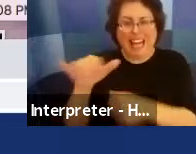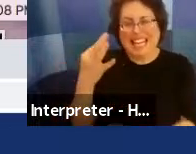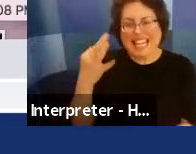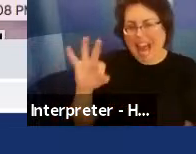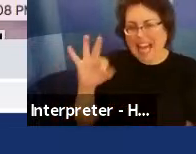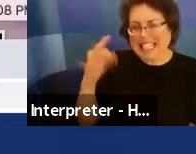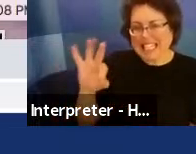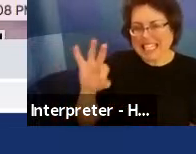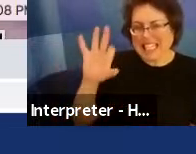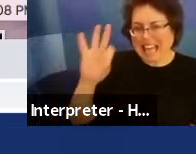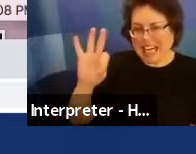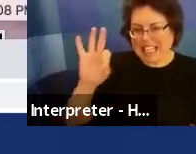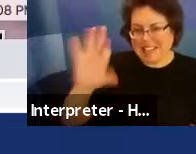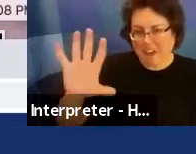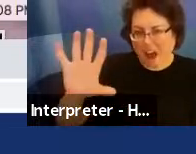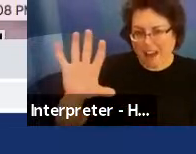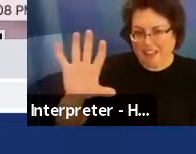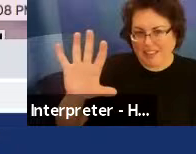our website.